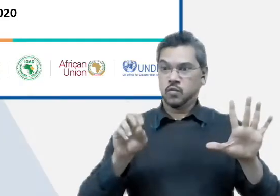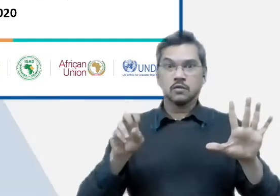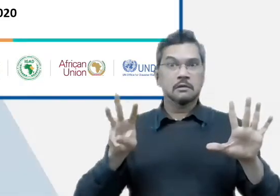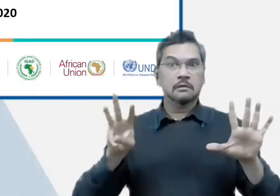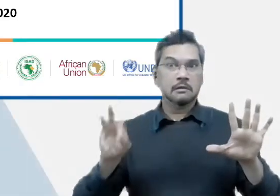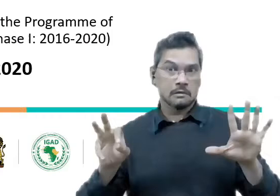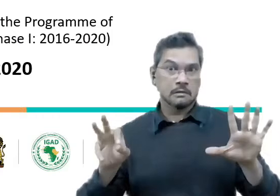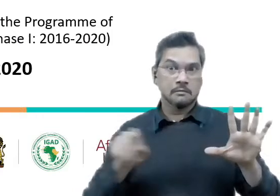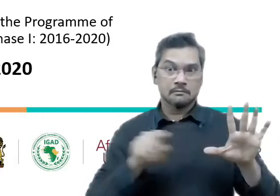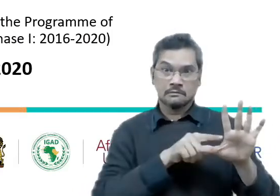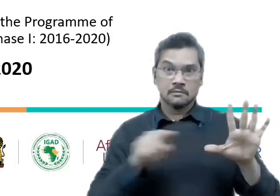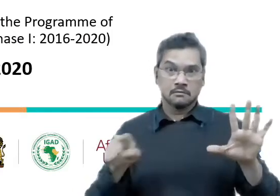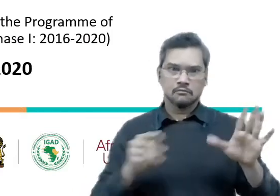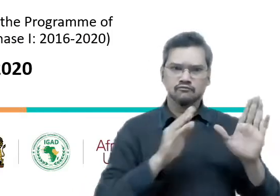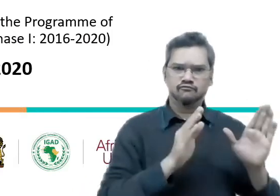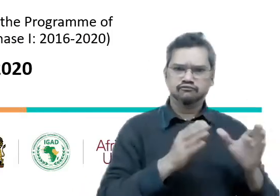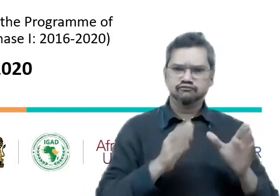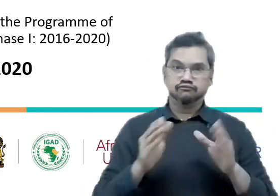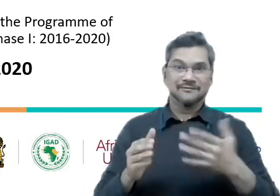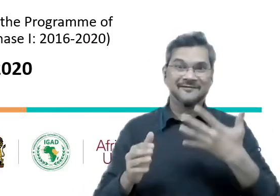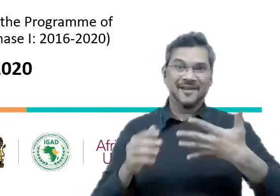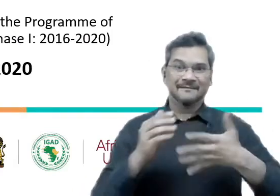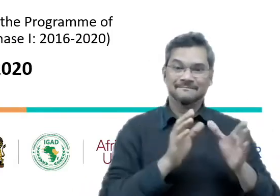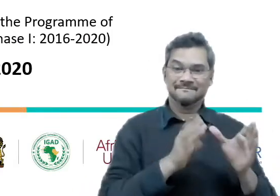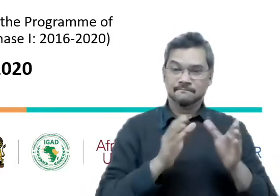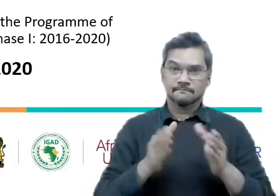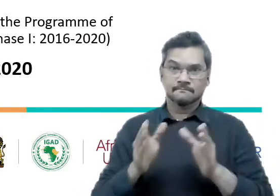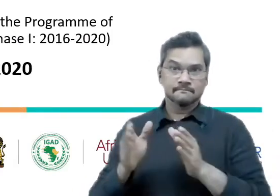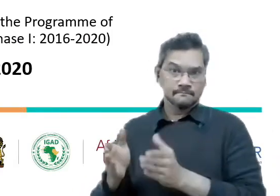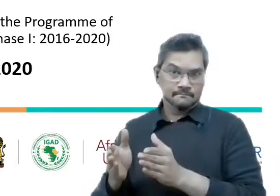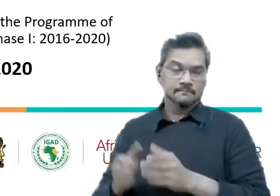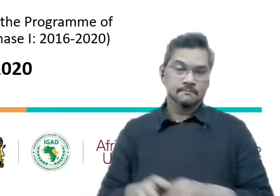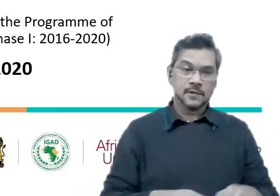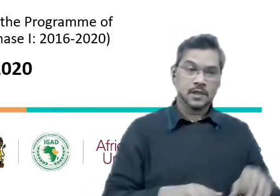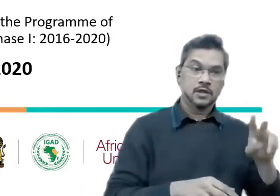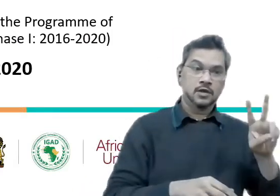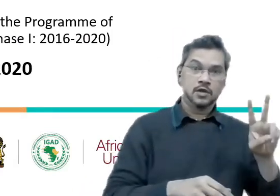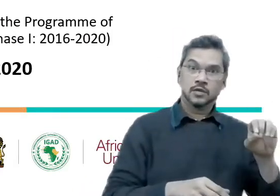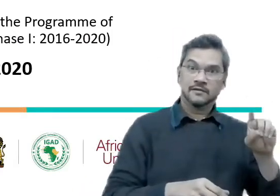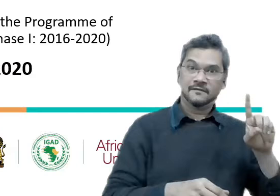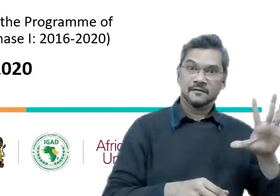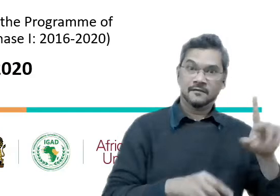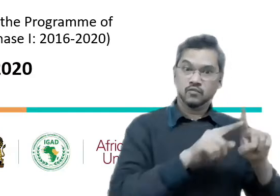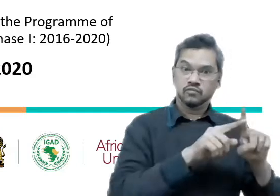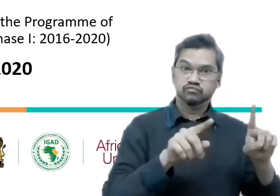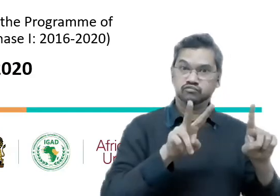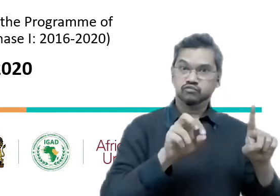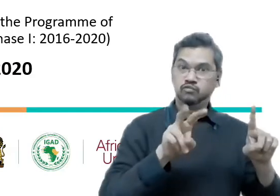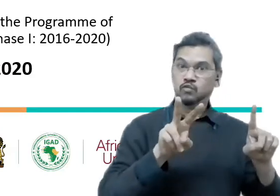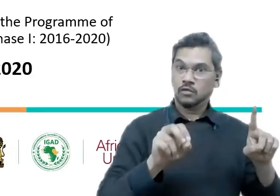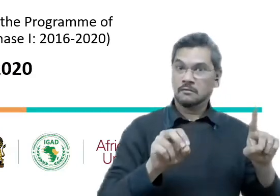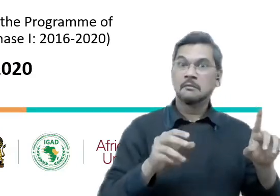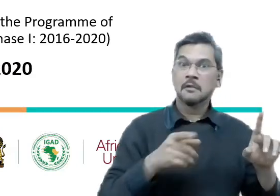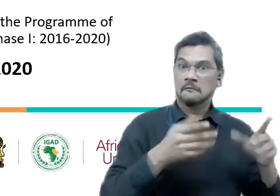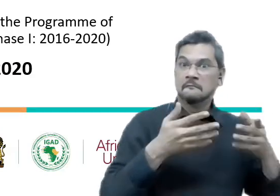was 2015 to 2020. And this phase has gone. So the first phase had one matrix. So